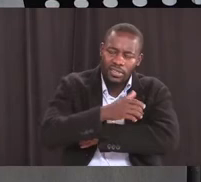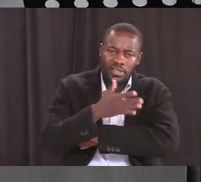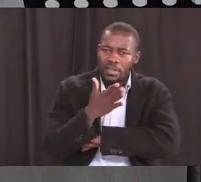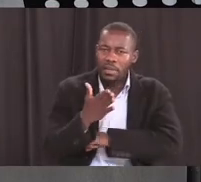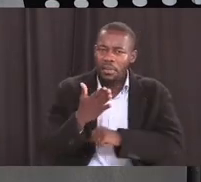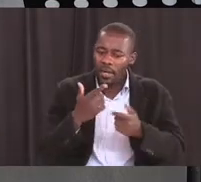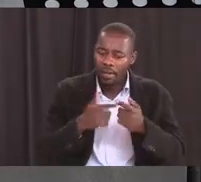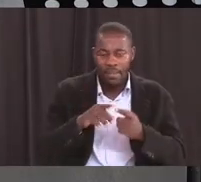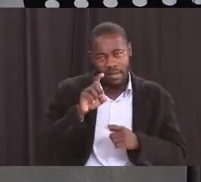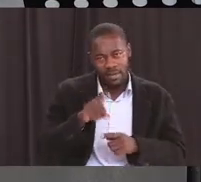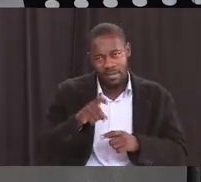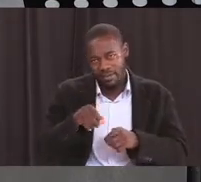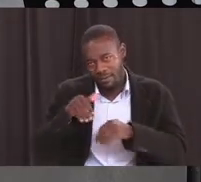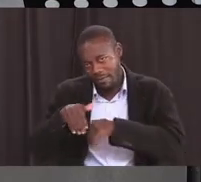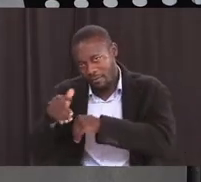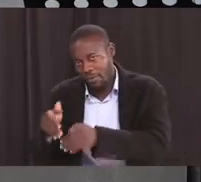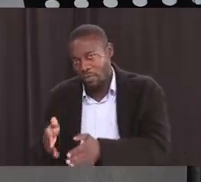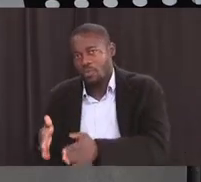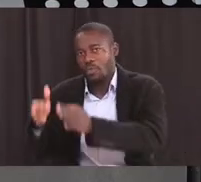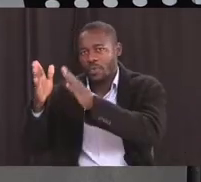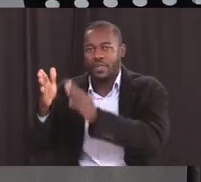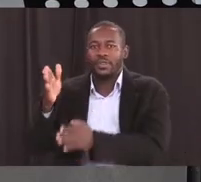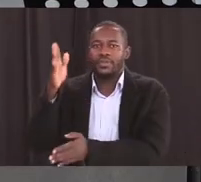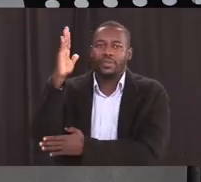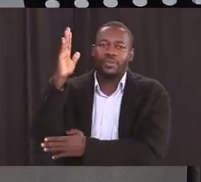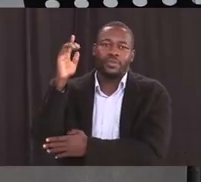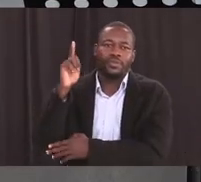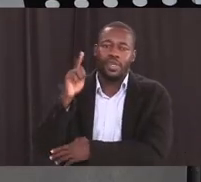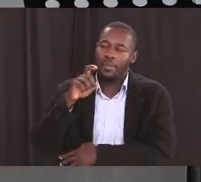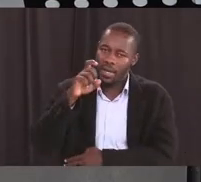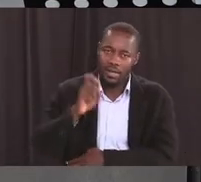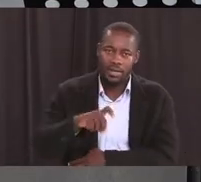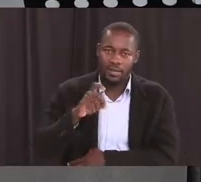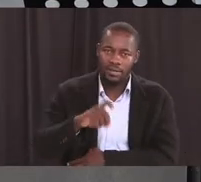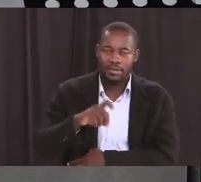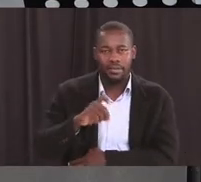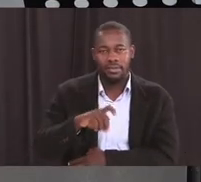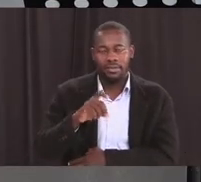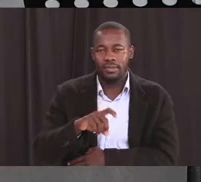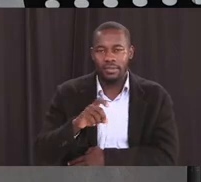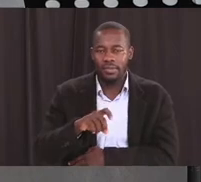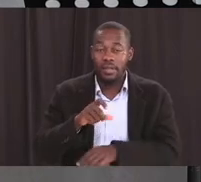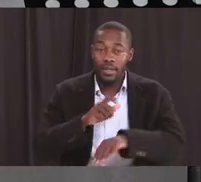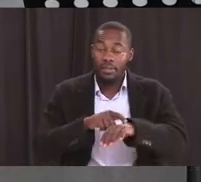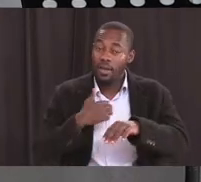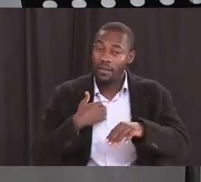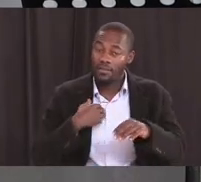day, questioning how can God even show up in your circumstance.